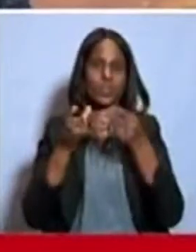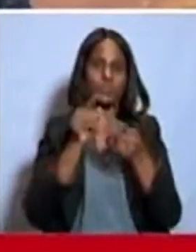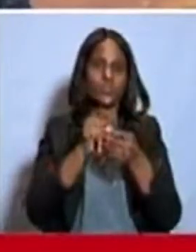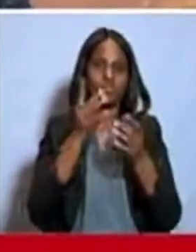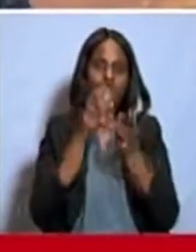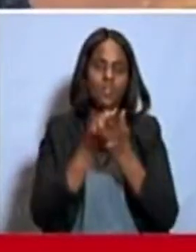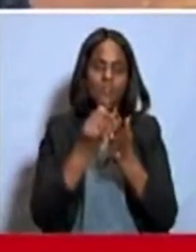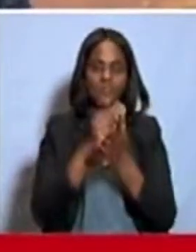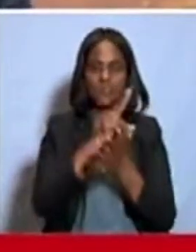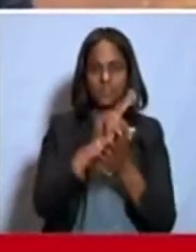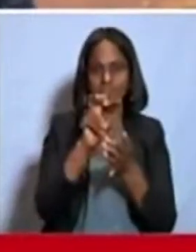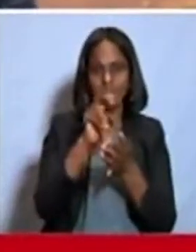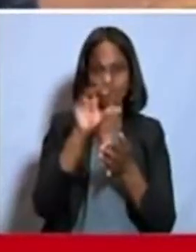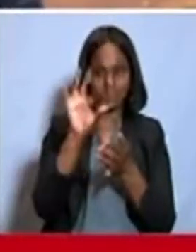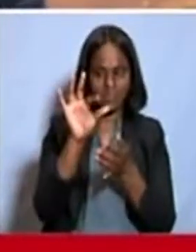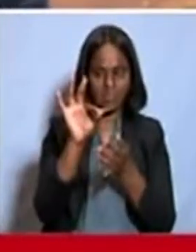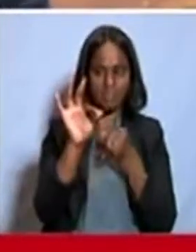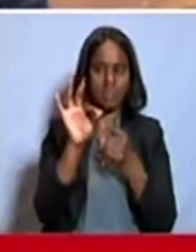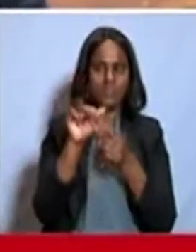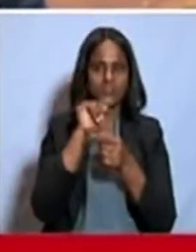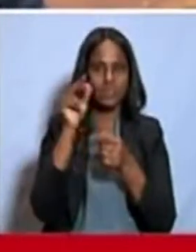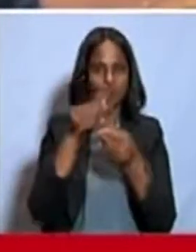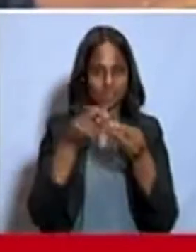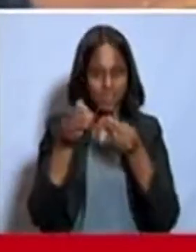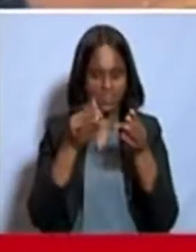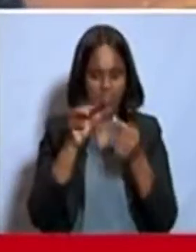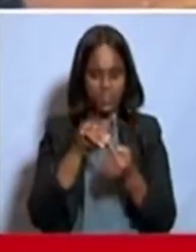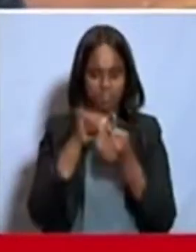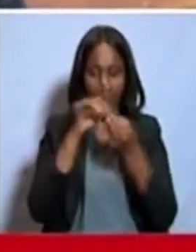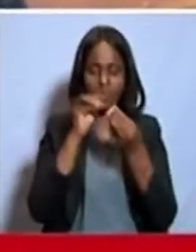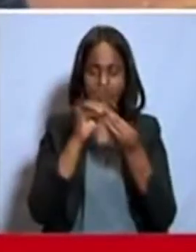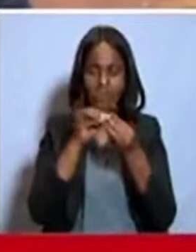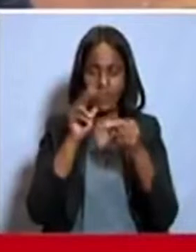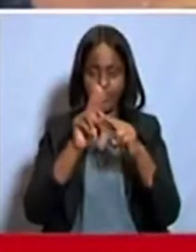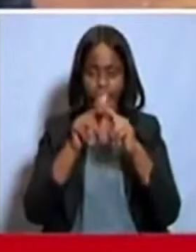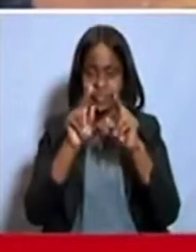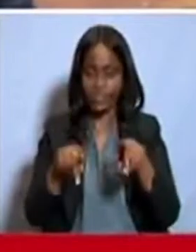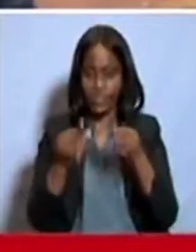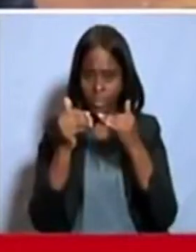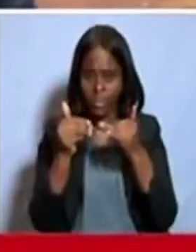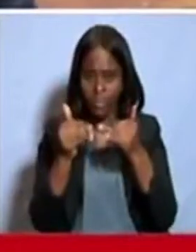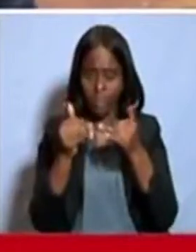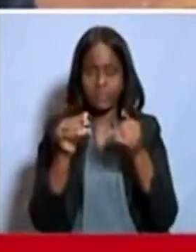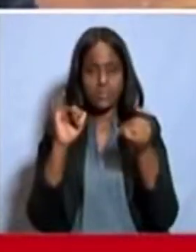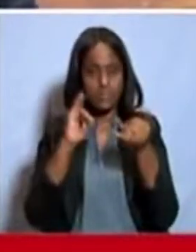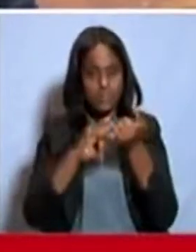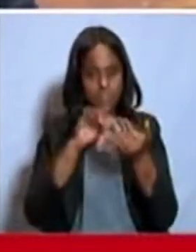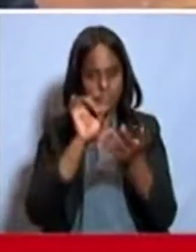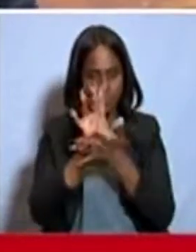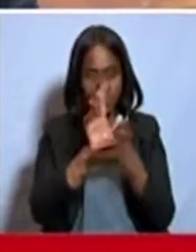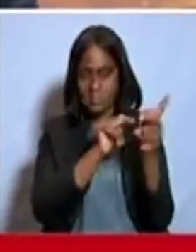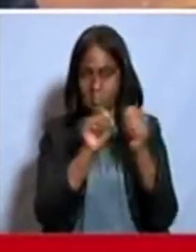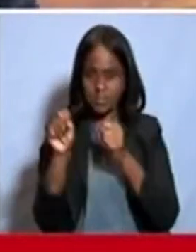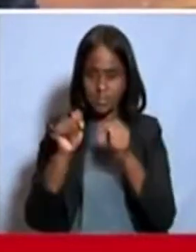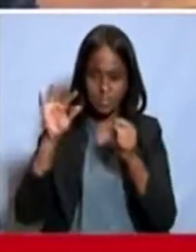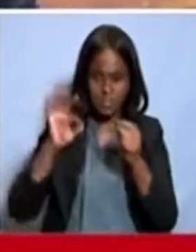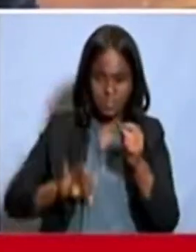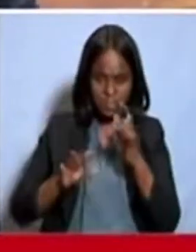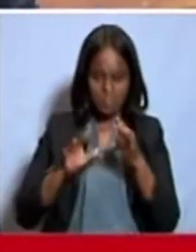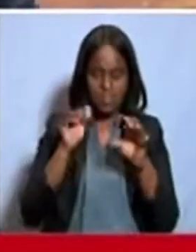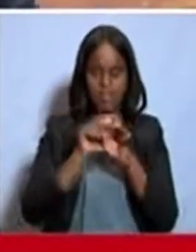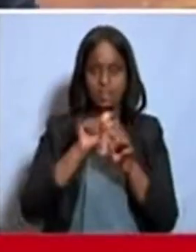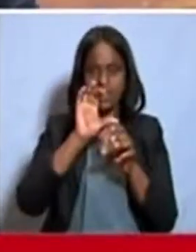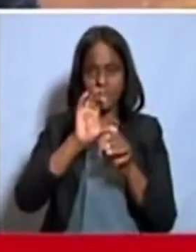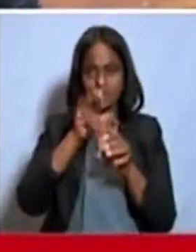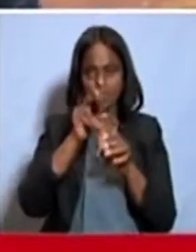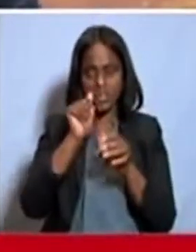the 219, especially that, Mr. Chairman, social cash transfer beneficiaries in Chavuma